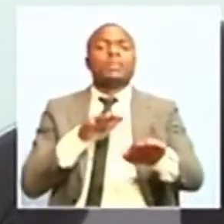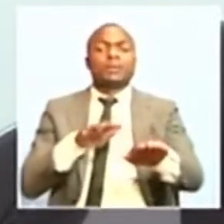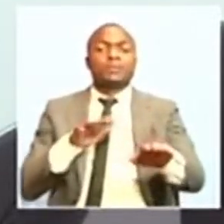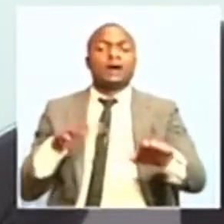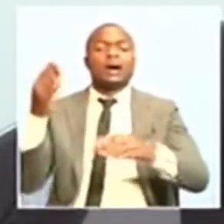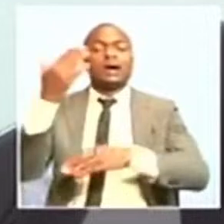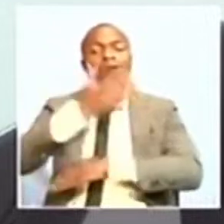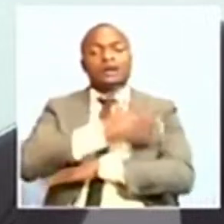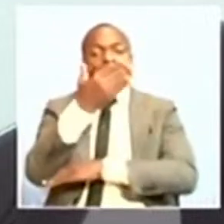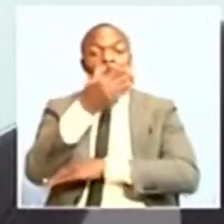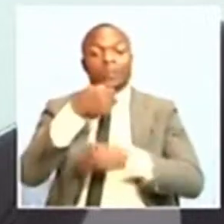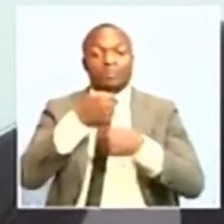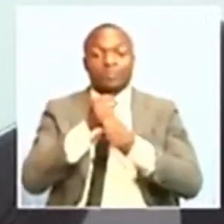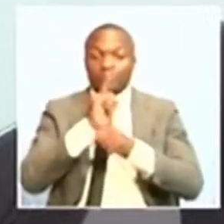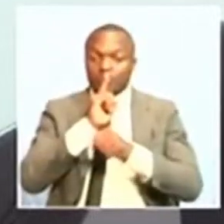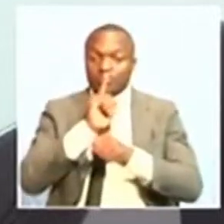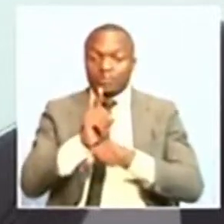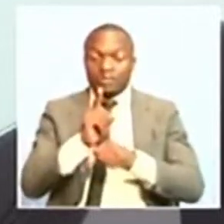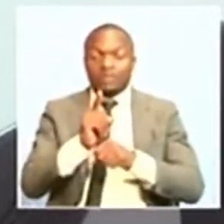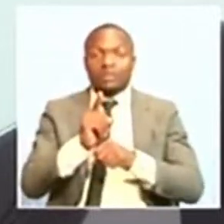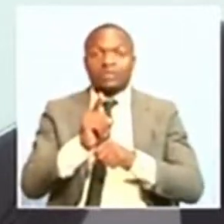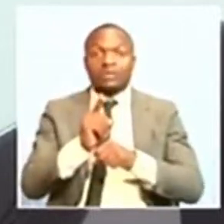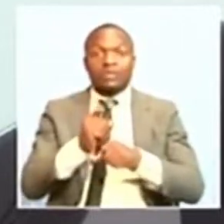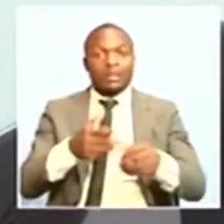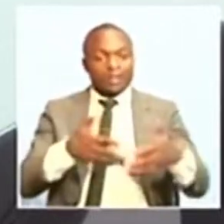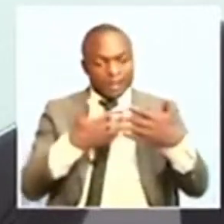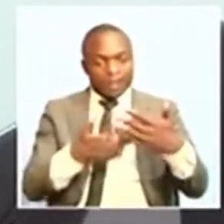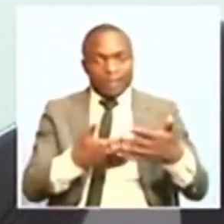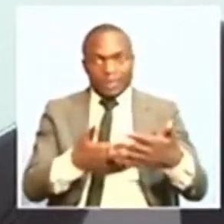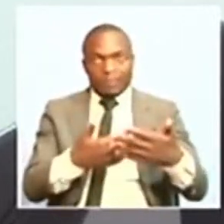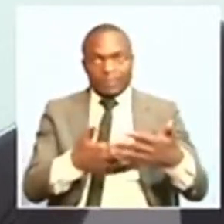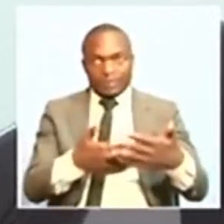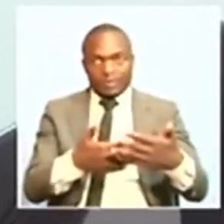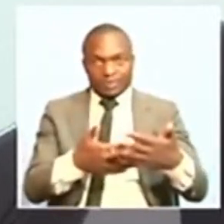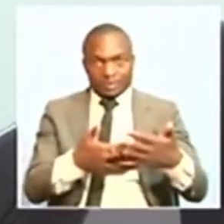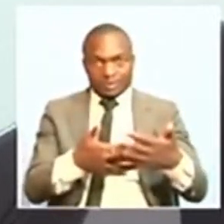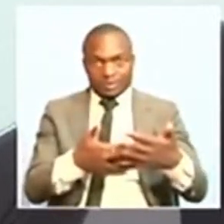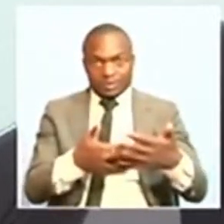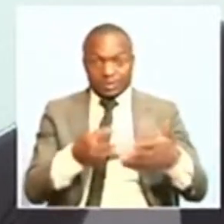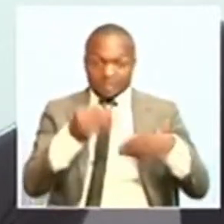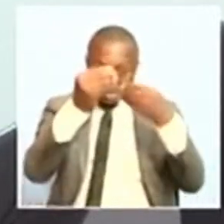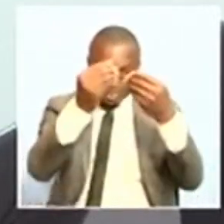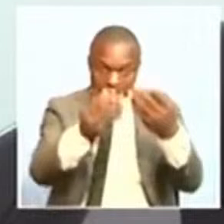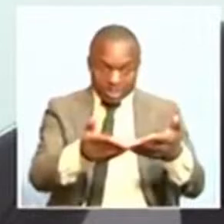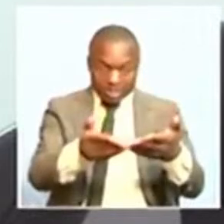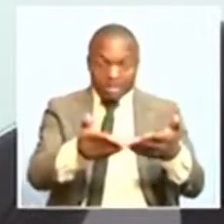borders by making sure that documents for expected importations are lodged before those